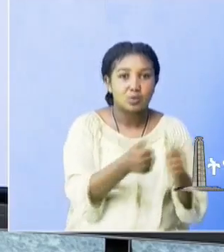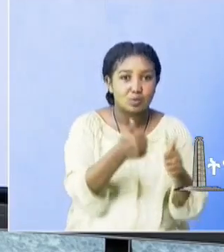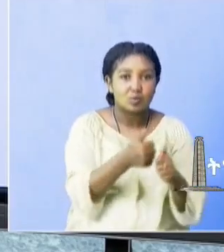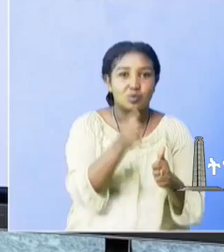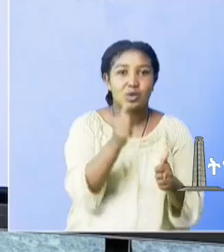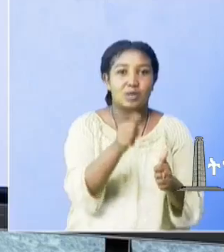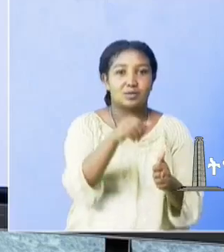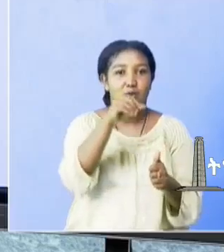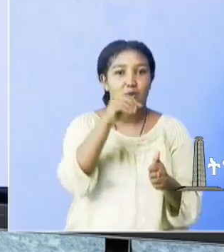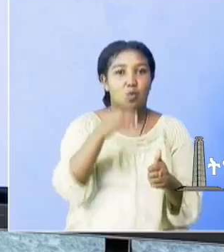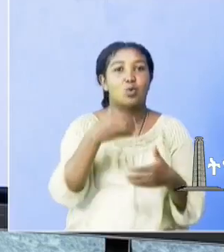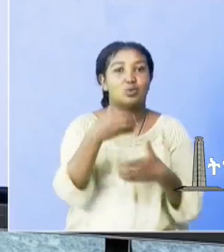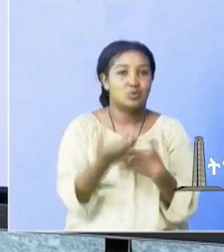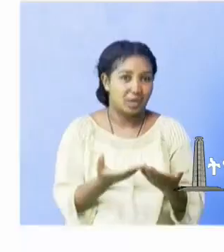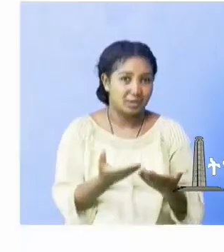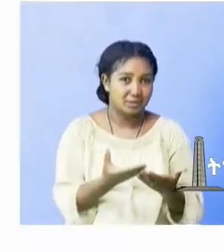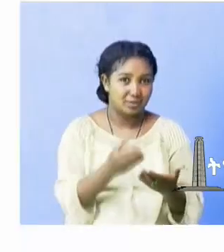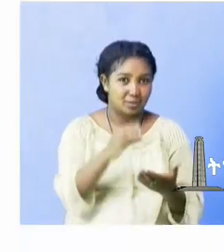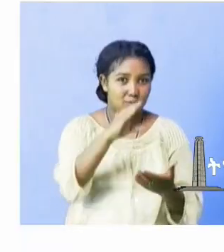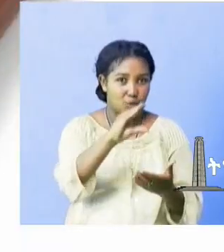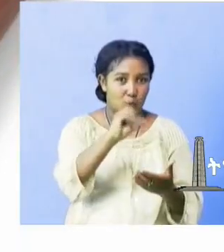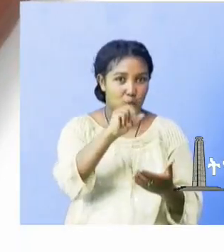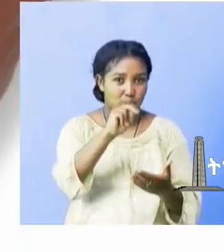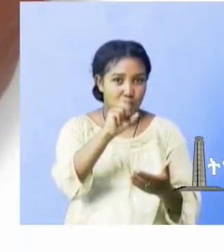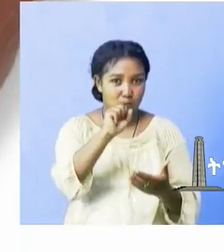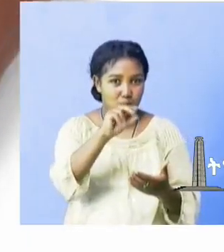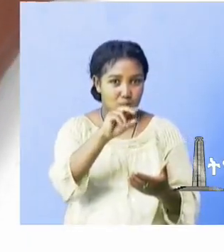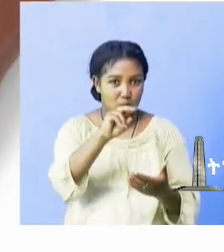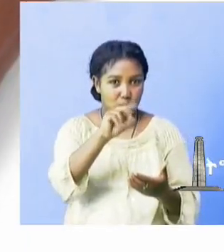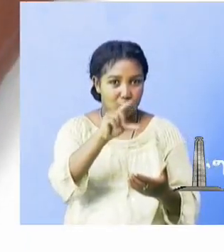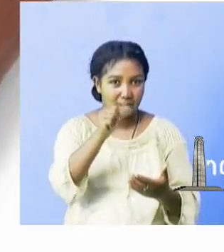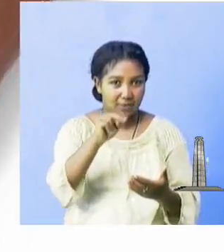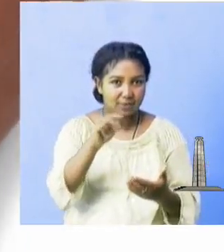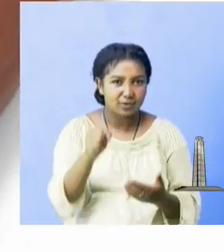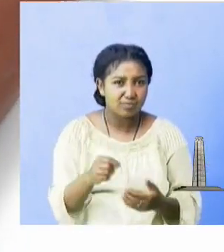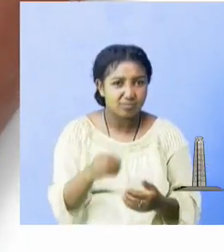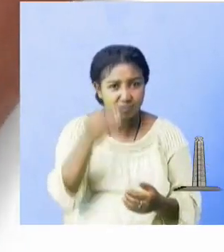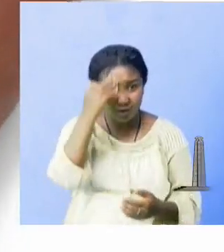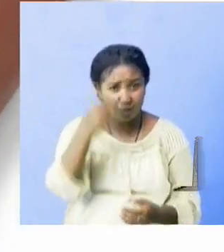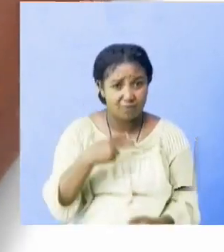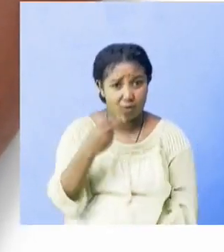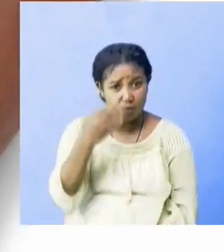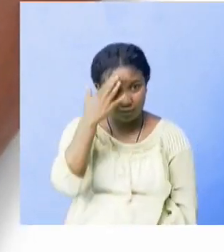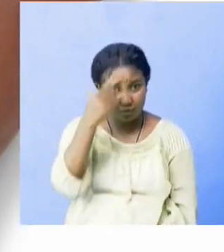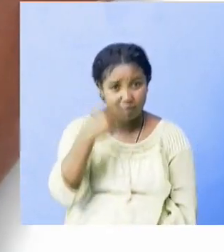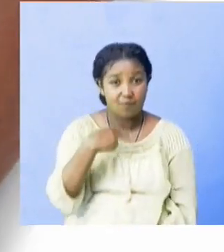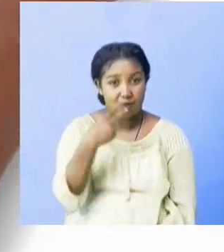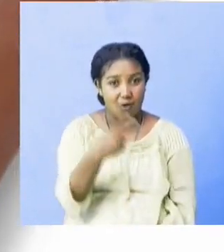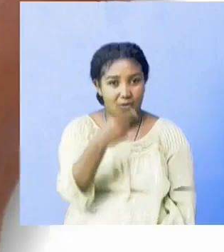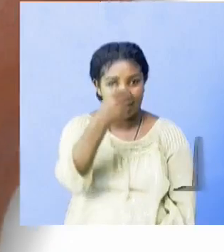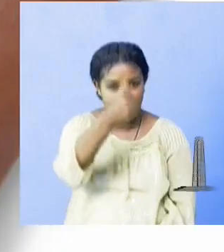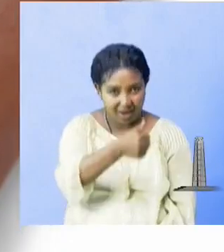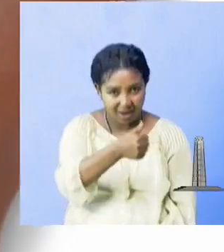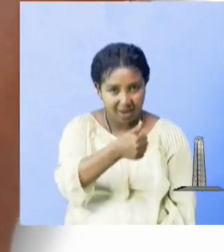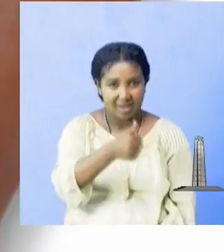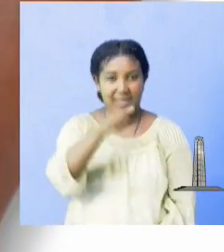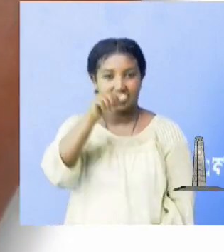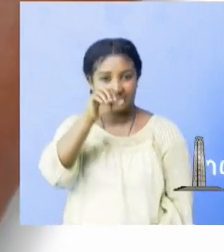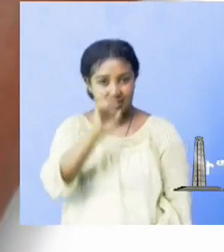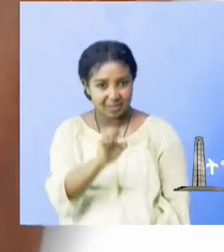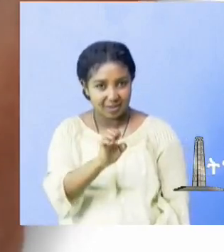R. If it is ending with, do you know vowels, vowel letters? A,